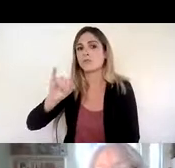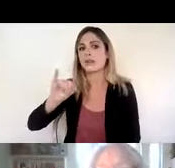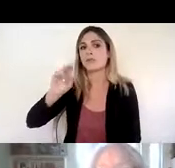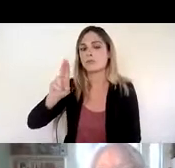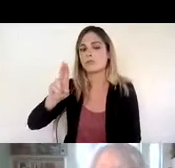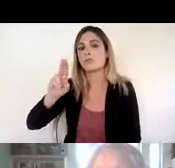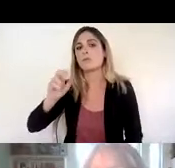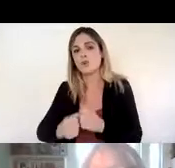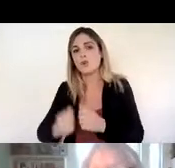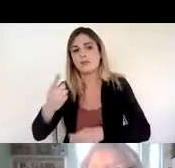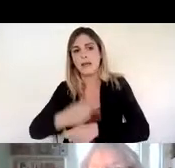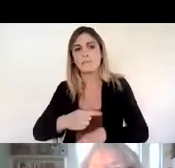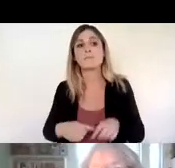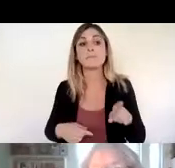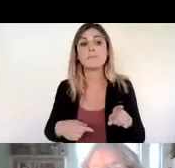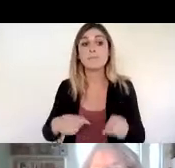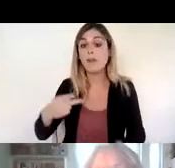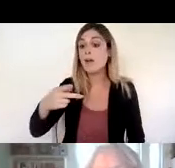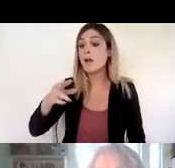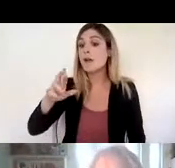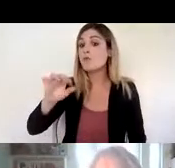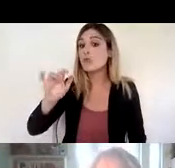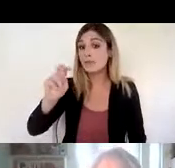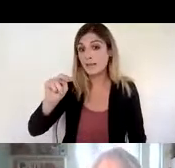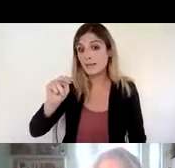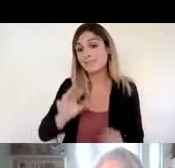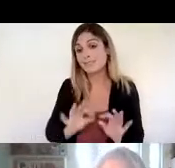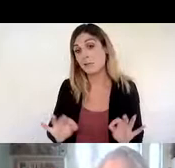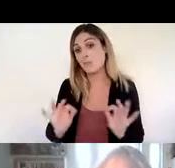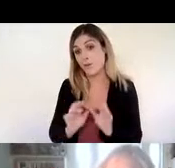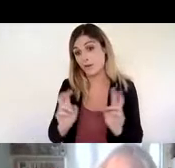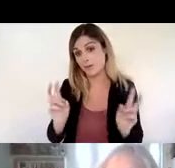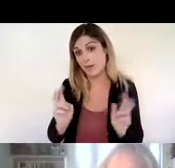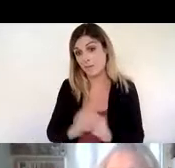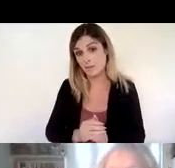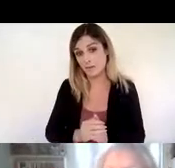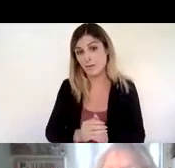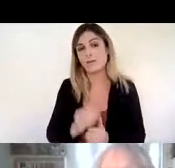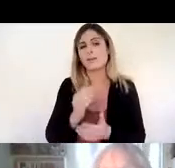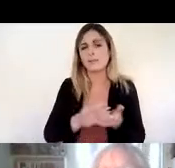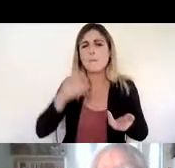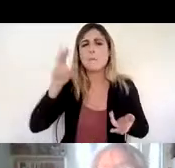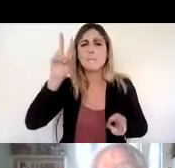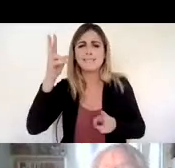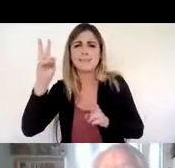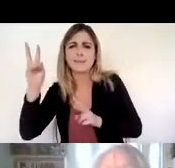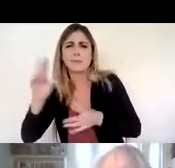Protein is an especially important topic because there are some misconceptions about the relationship of protein to bone health. Several